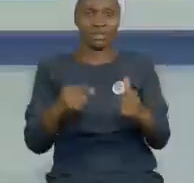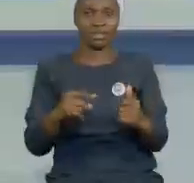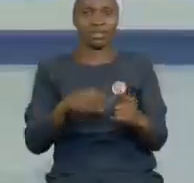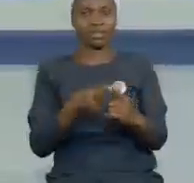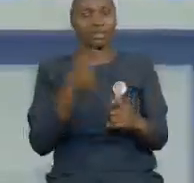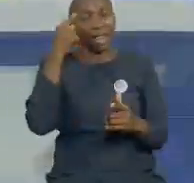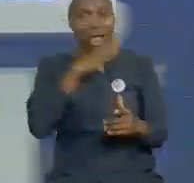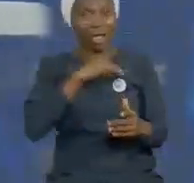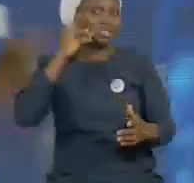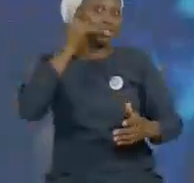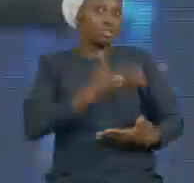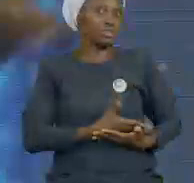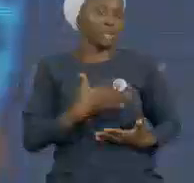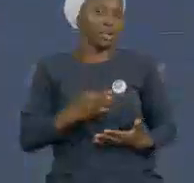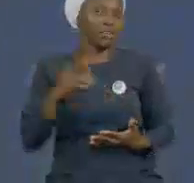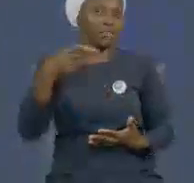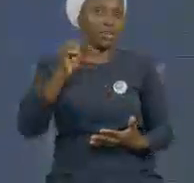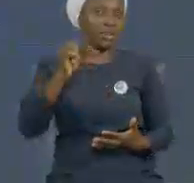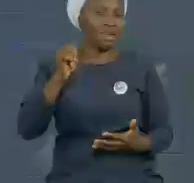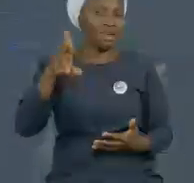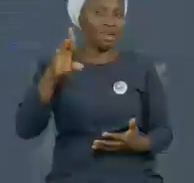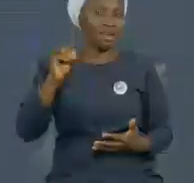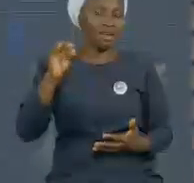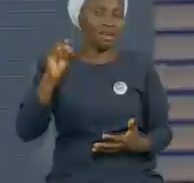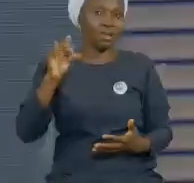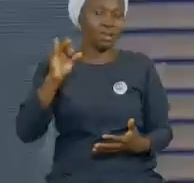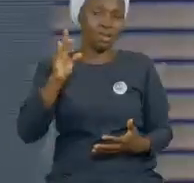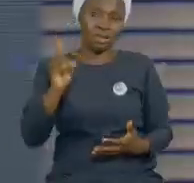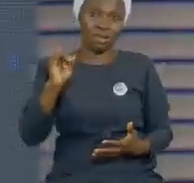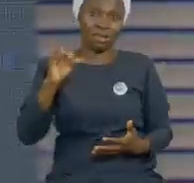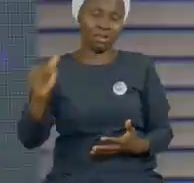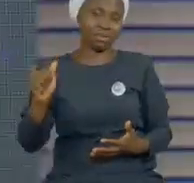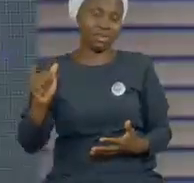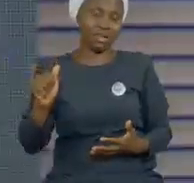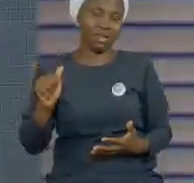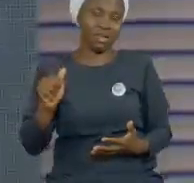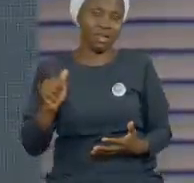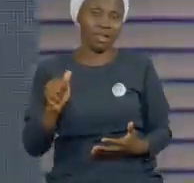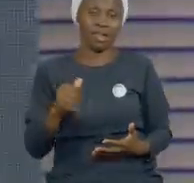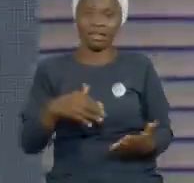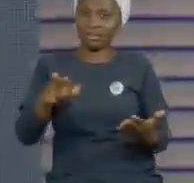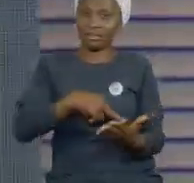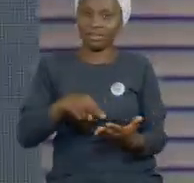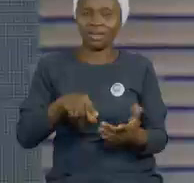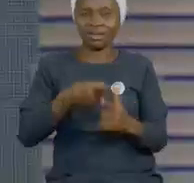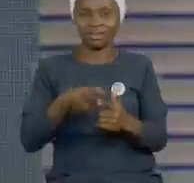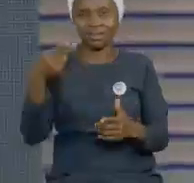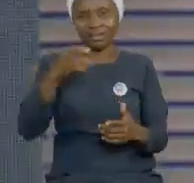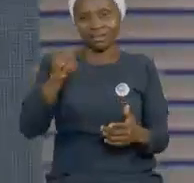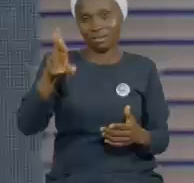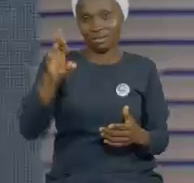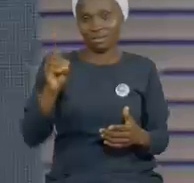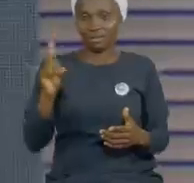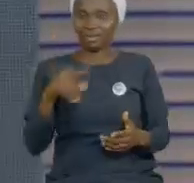danced, Herod said, ask whatever you want. What do you think she wants? She has the same